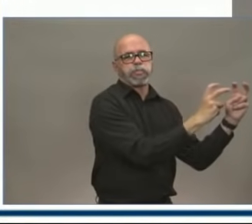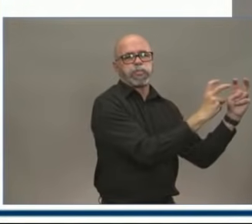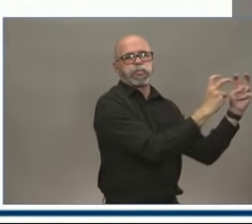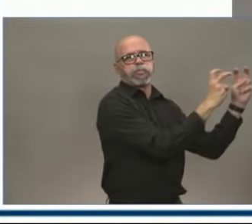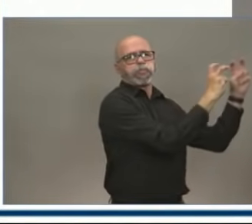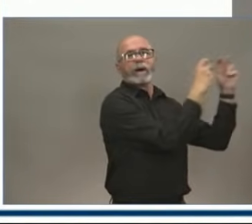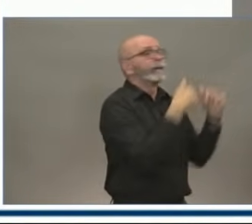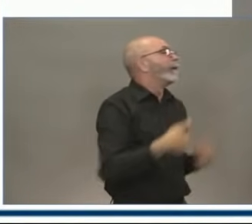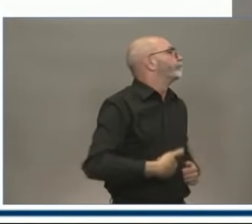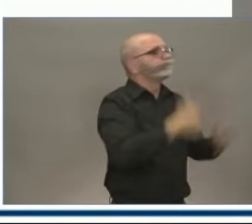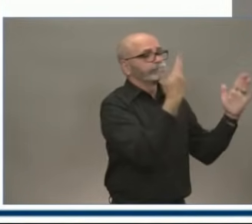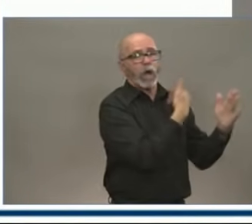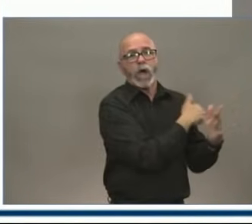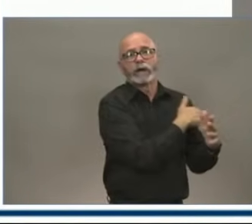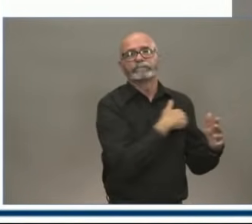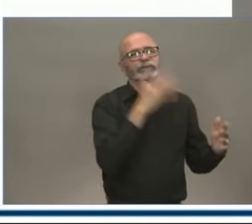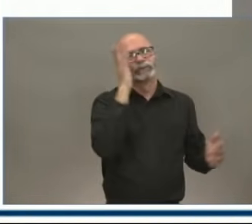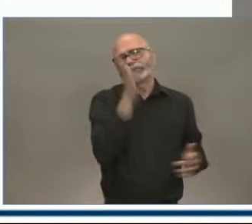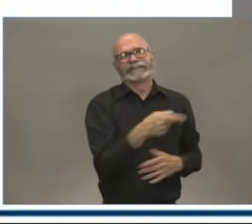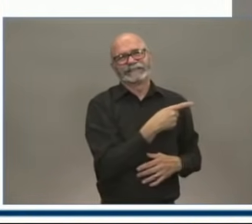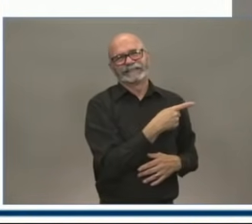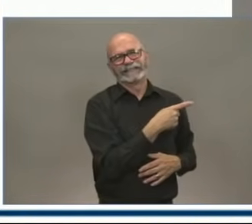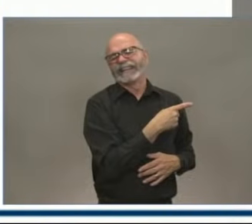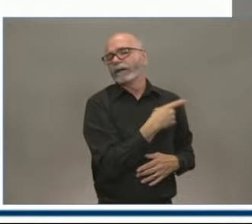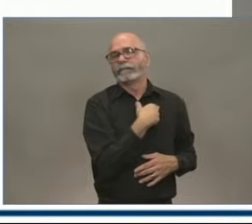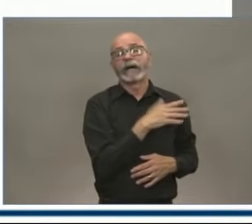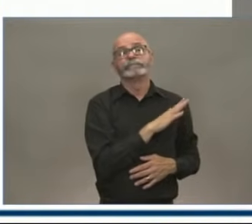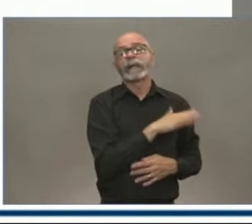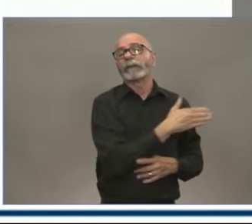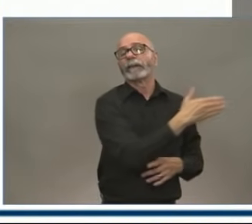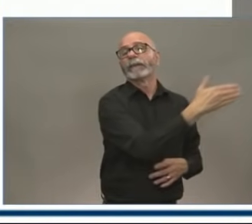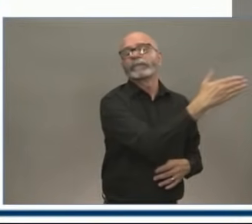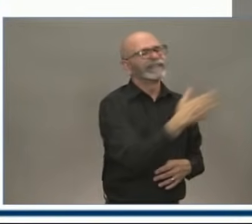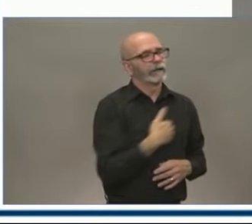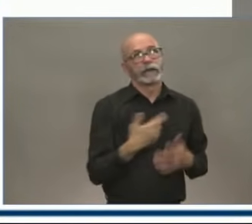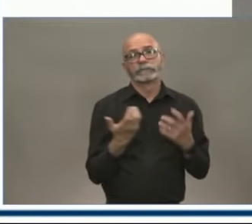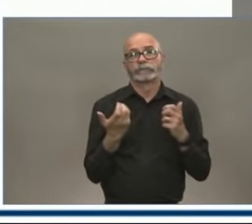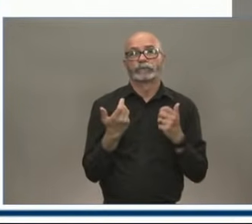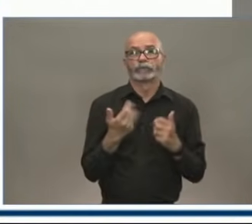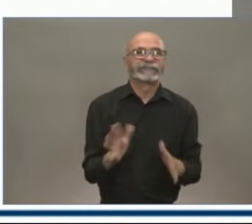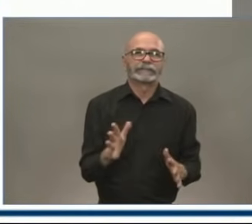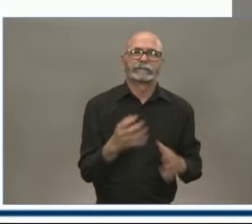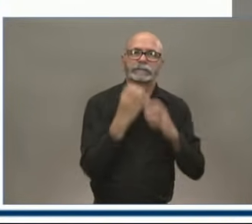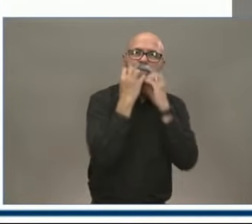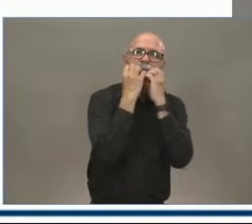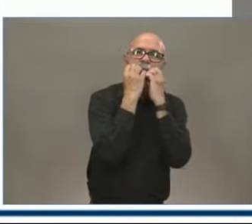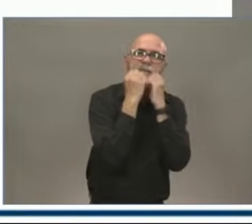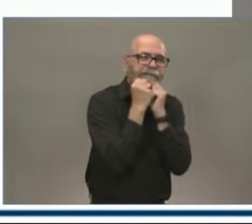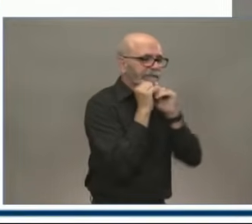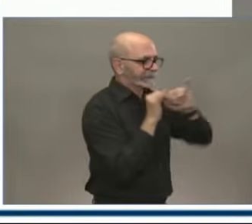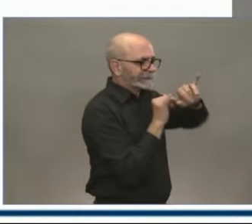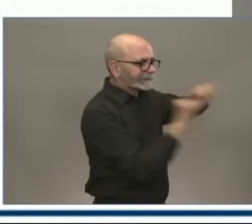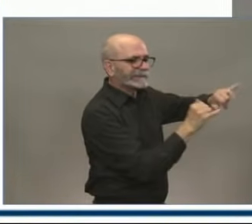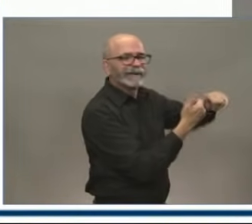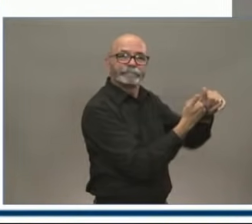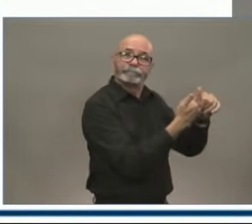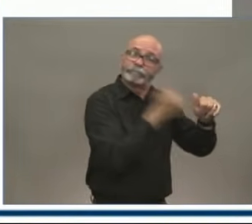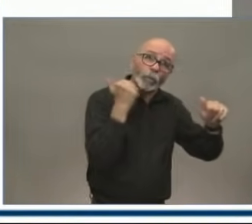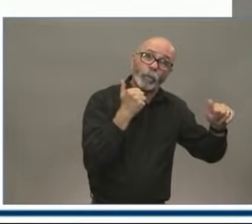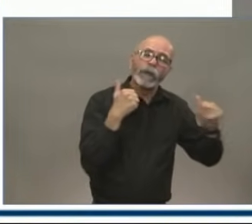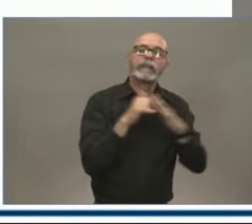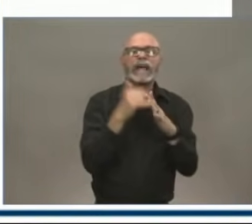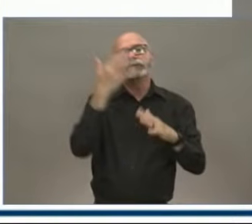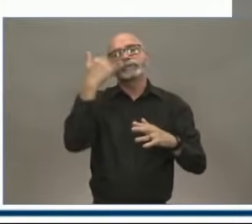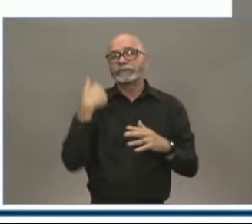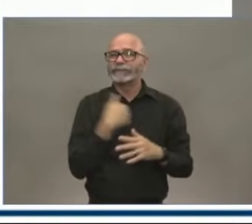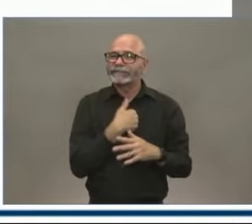hospitalization and then the risk for death becomes substantively higher. That's why I keep coming back to all Nova Scotians